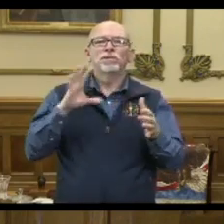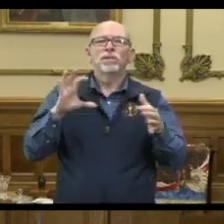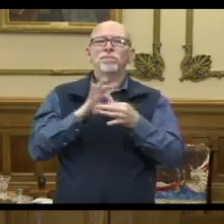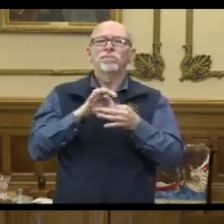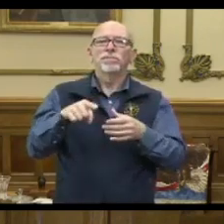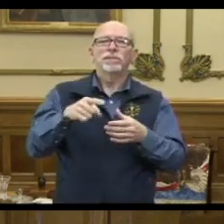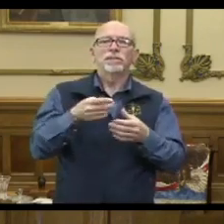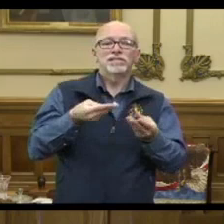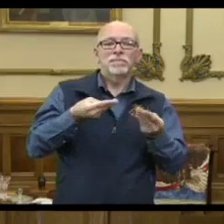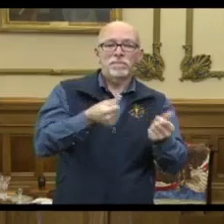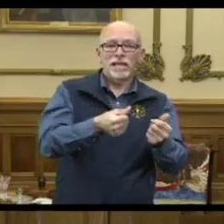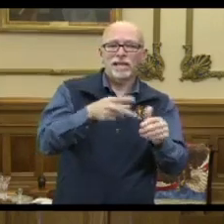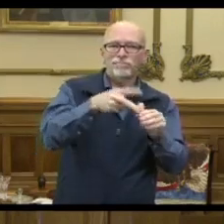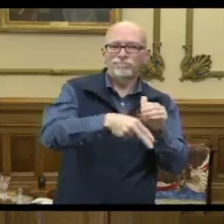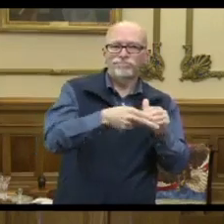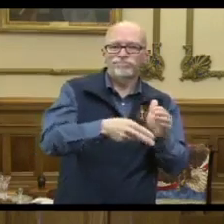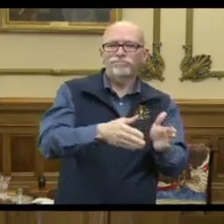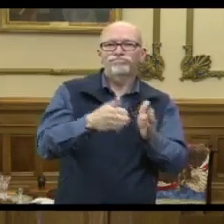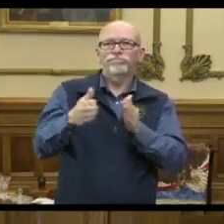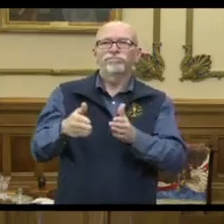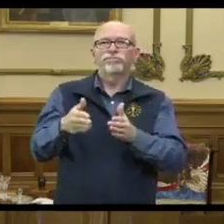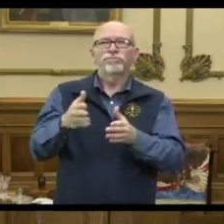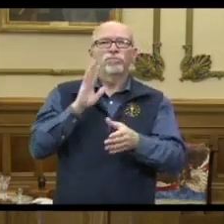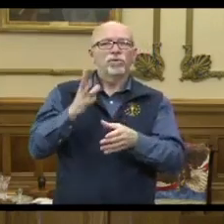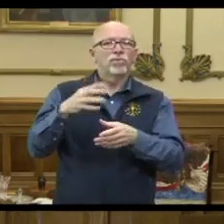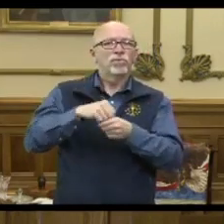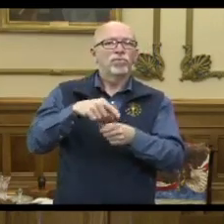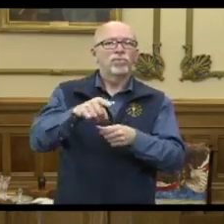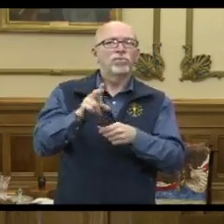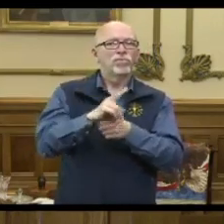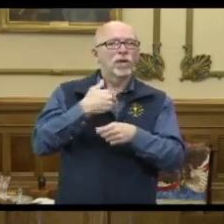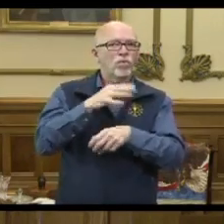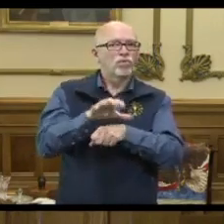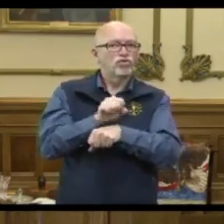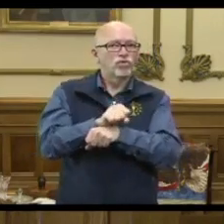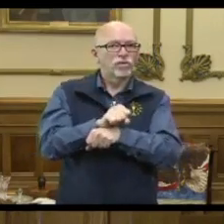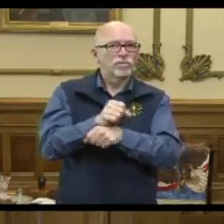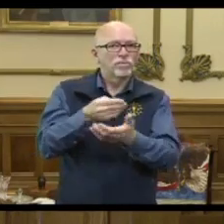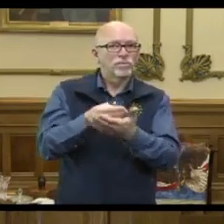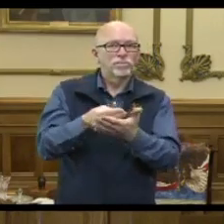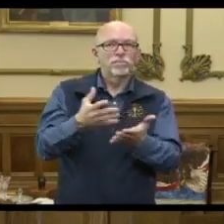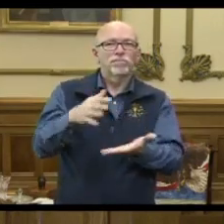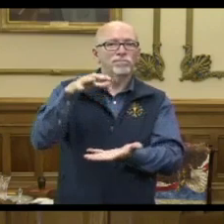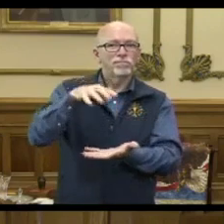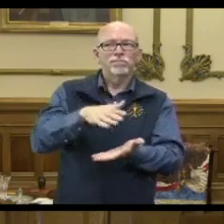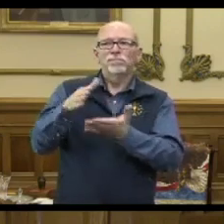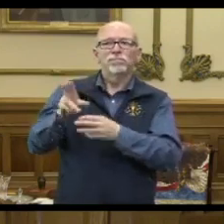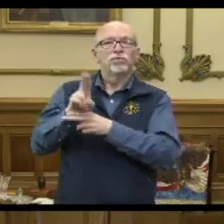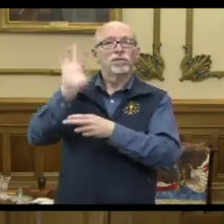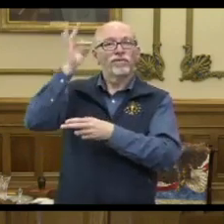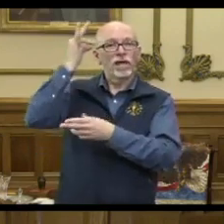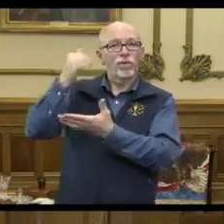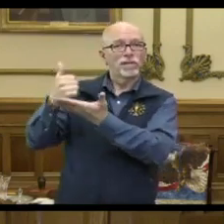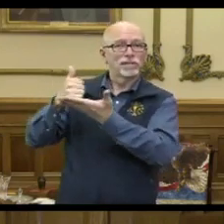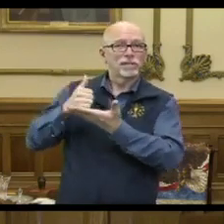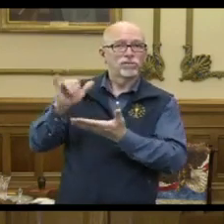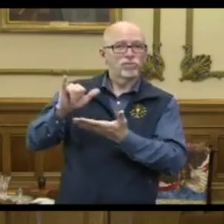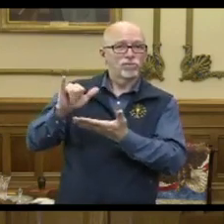spending cuts. It's going to be a combination, including using our reserves, and then also using the federal